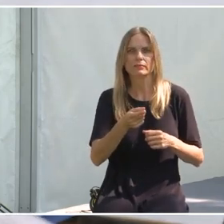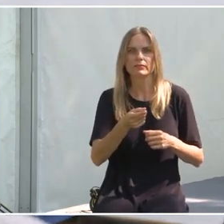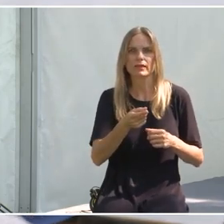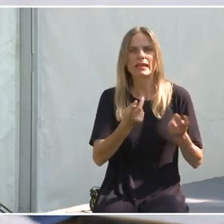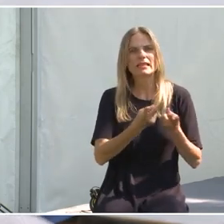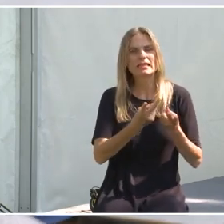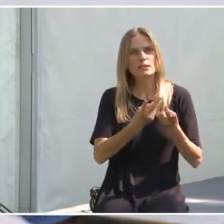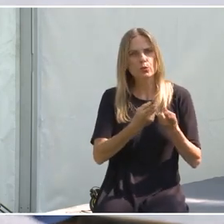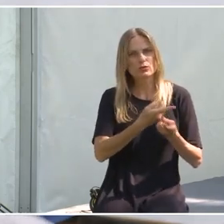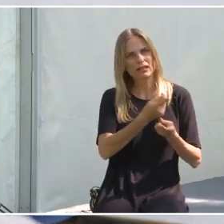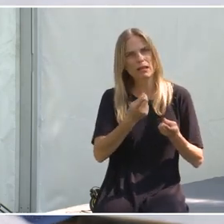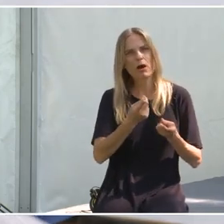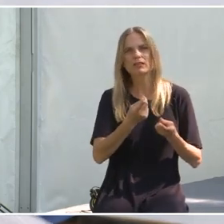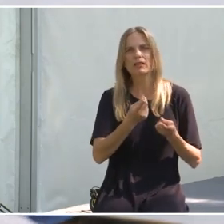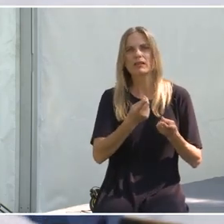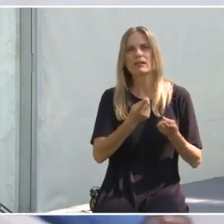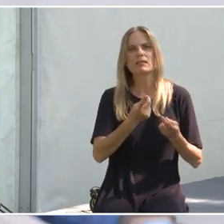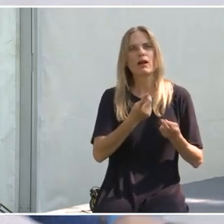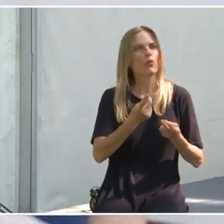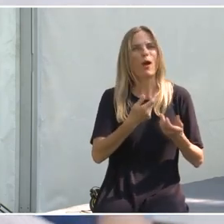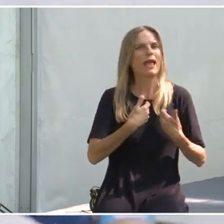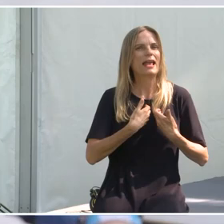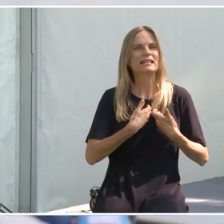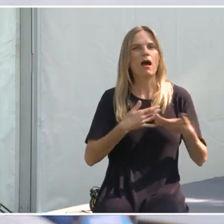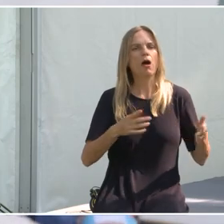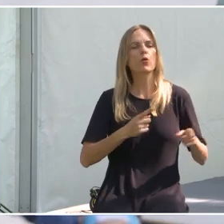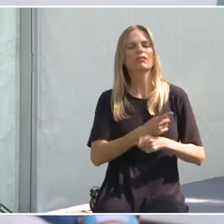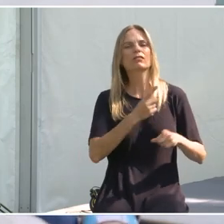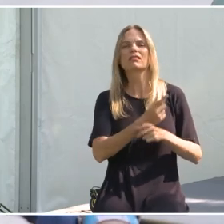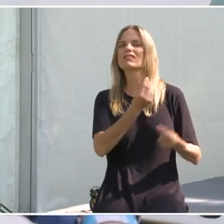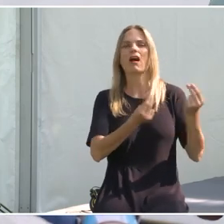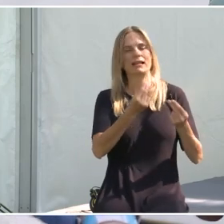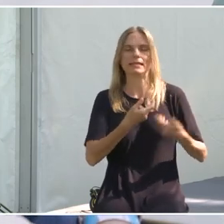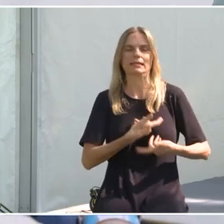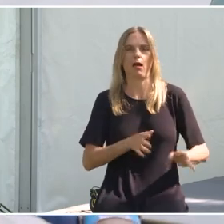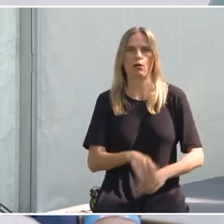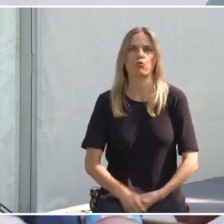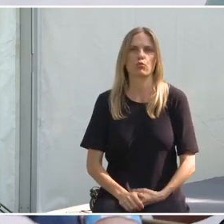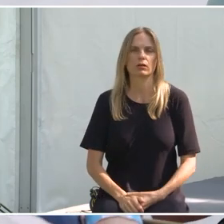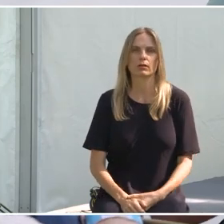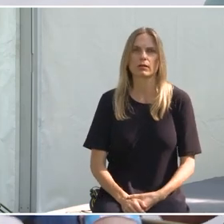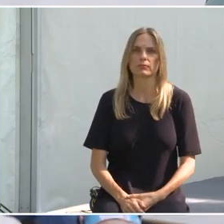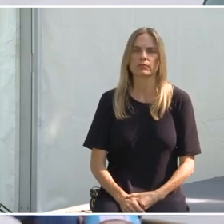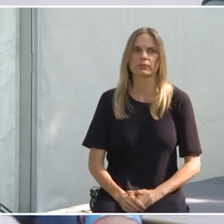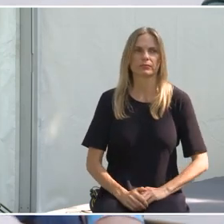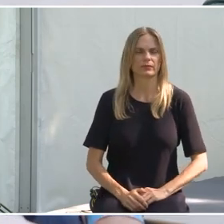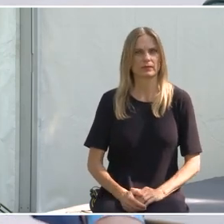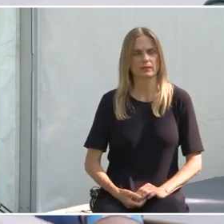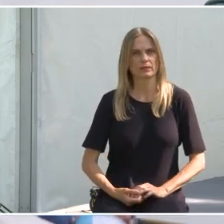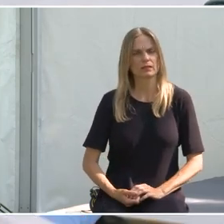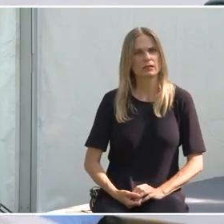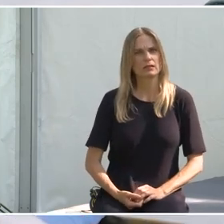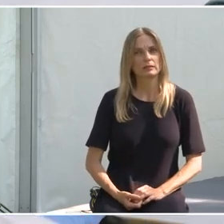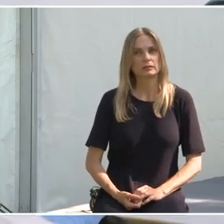cannot often understand this sort of humor. Even they use it themselves. Yeah, absolutely.